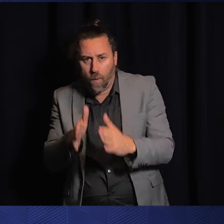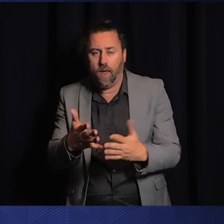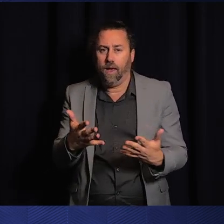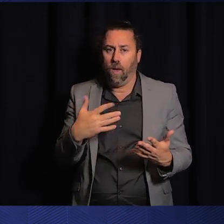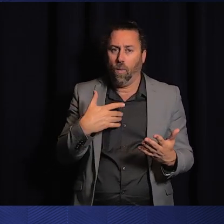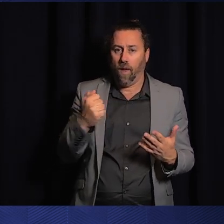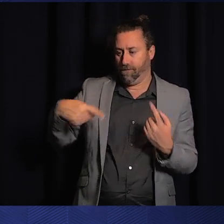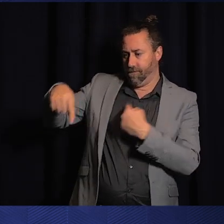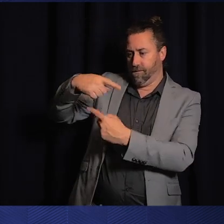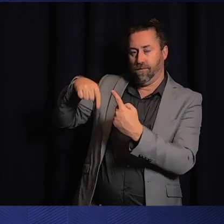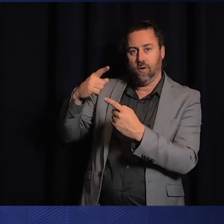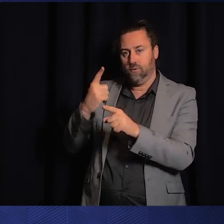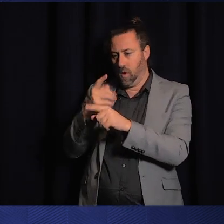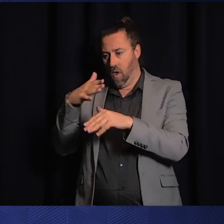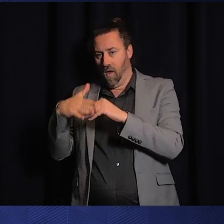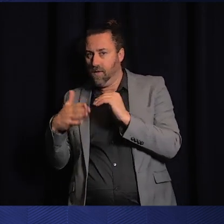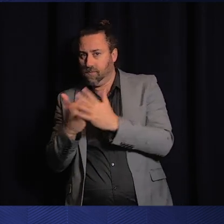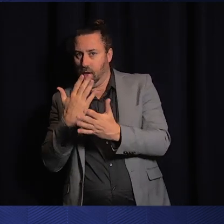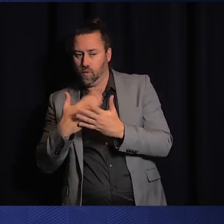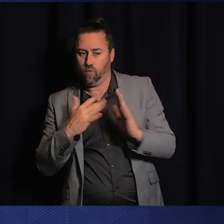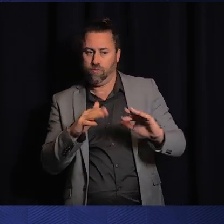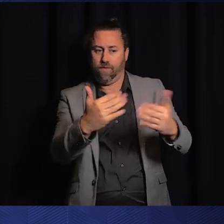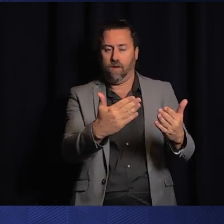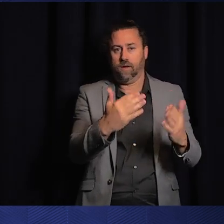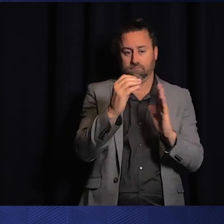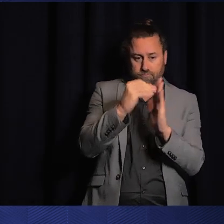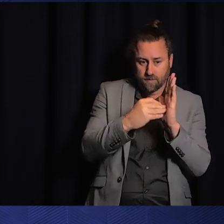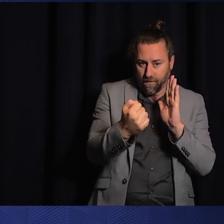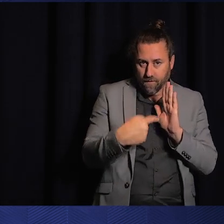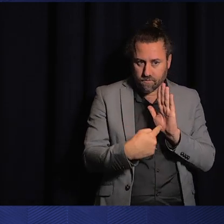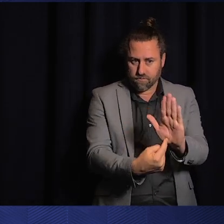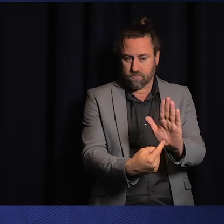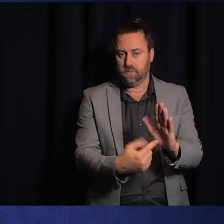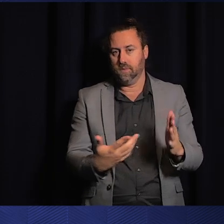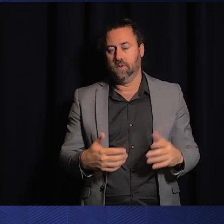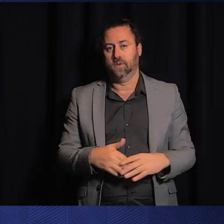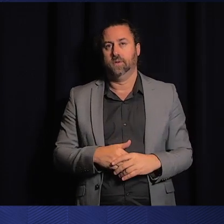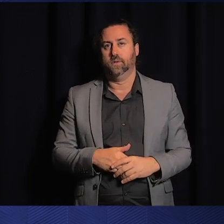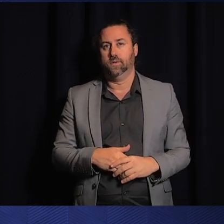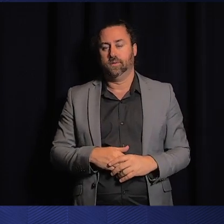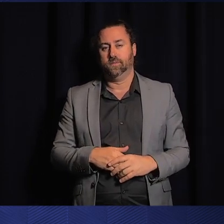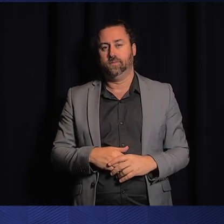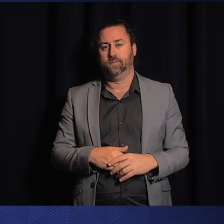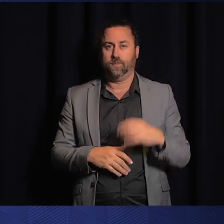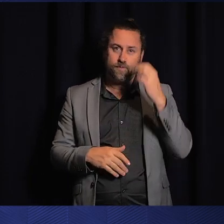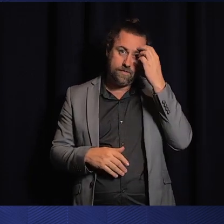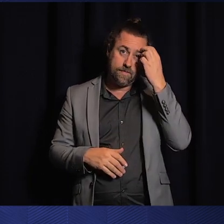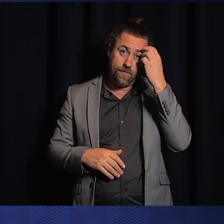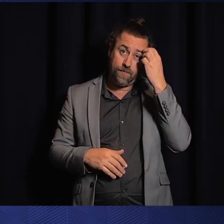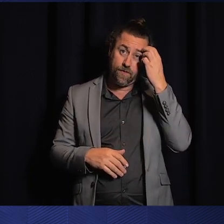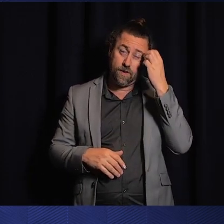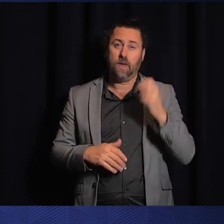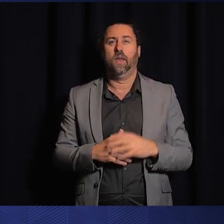on, in terms of talking to each other and decide how to go about it.